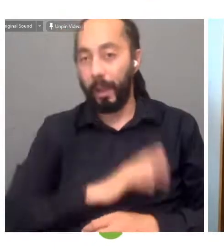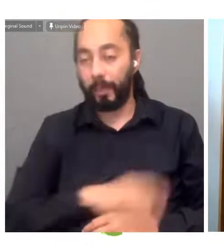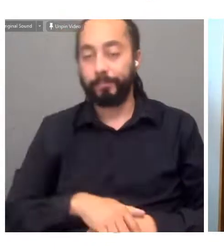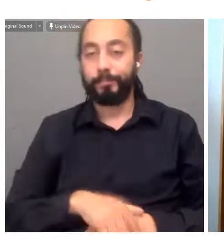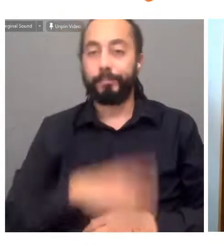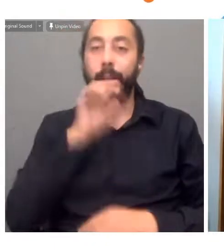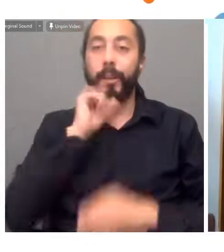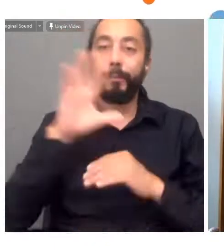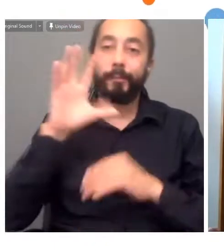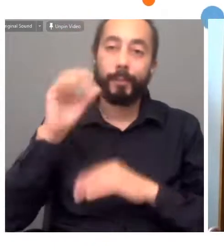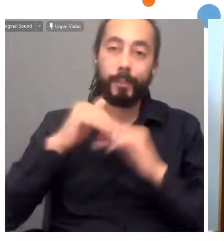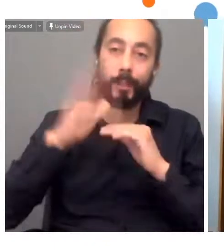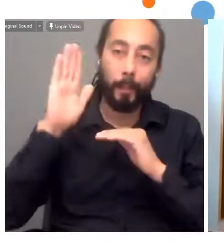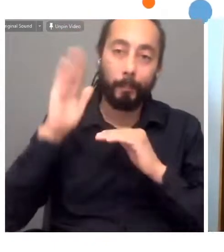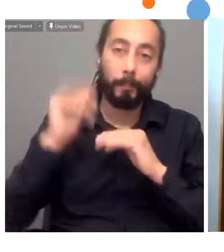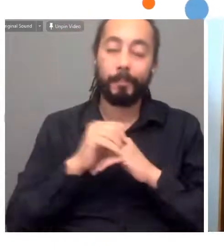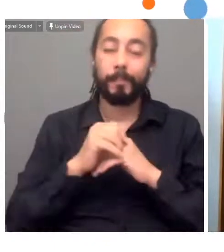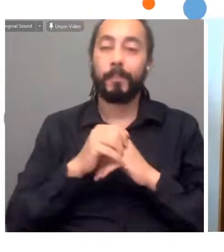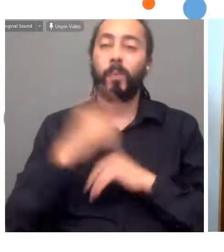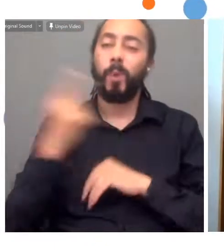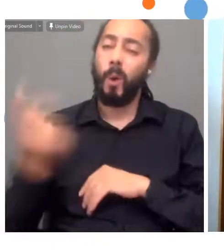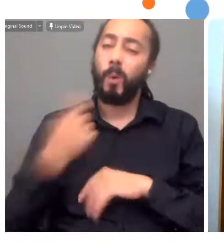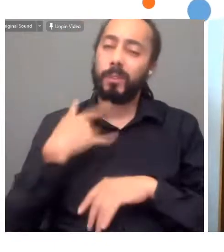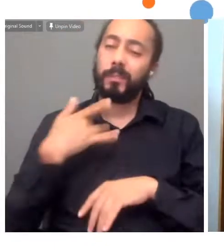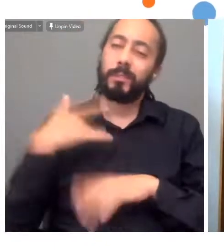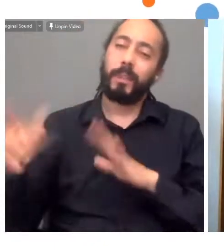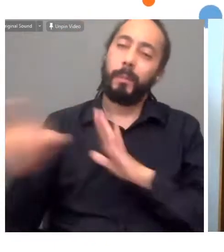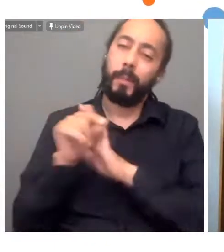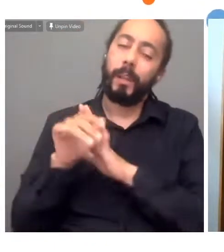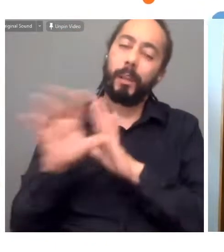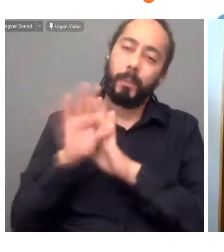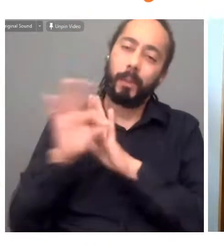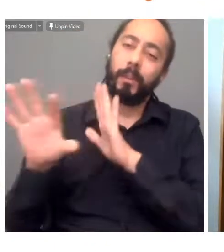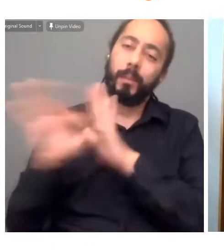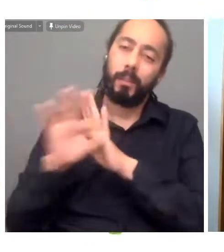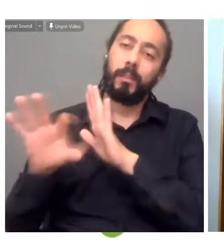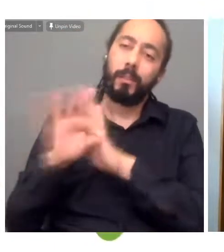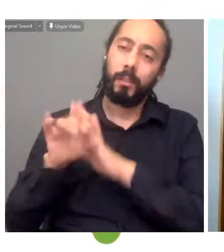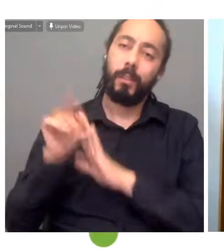that somehow the things are going to change. So